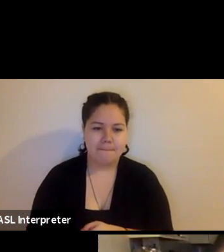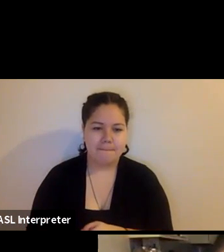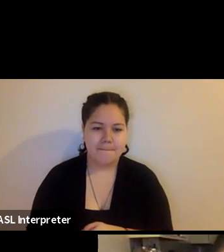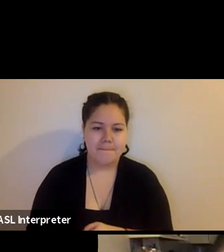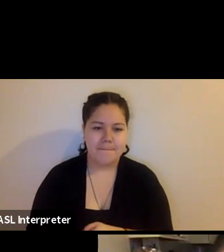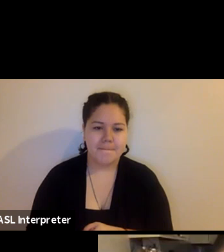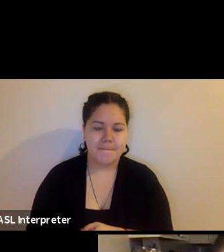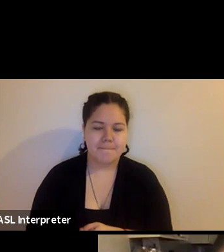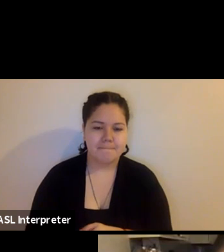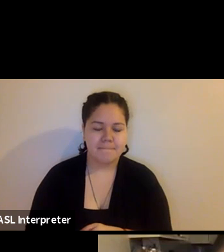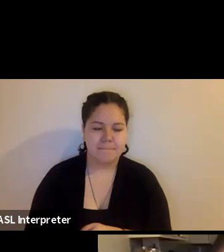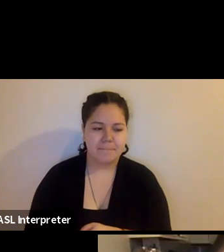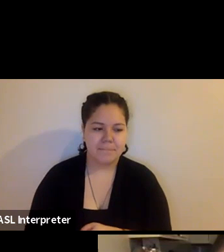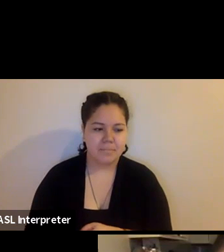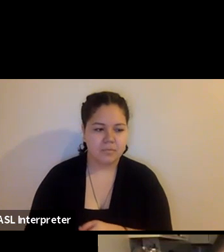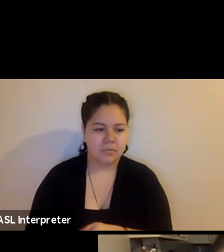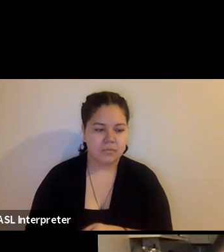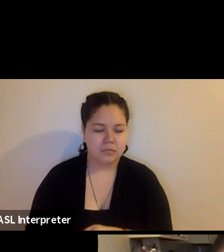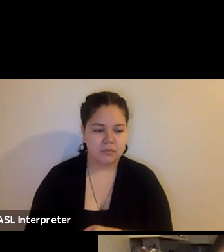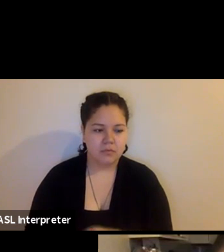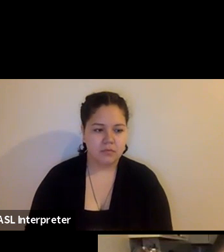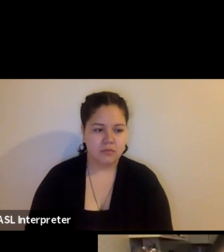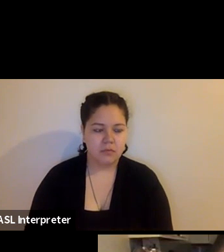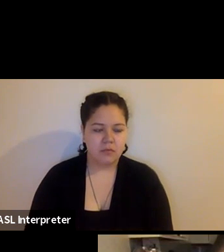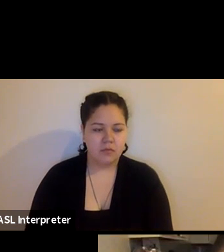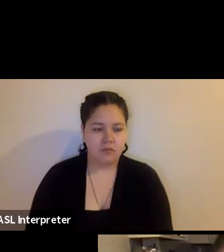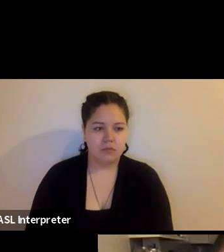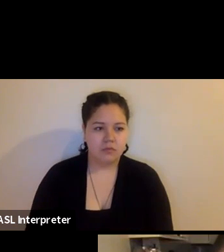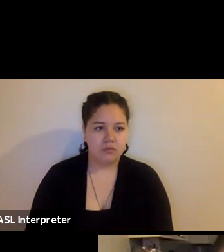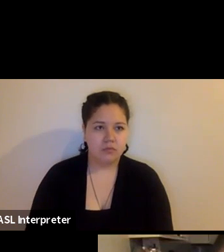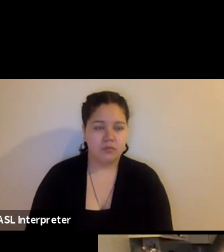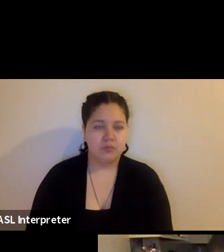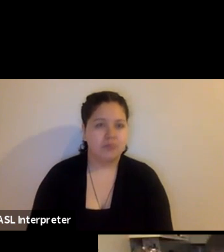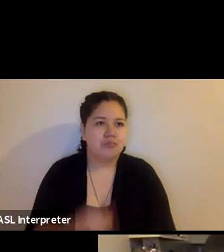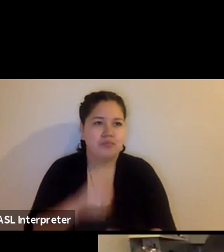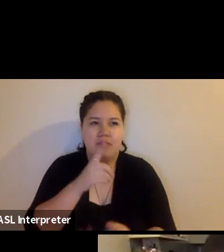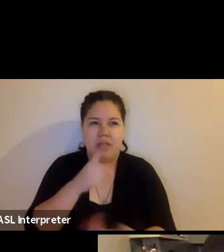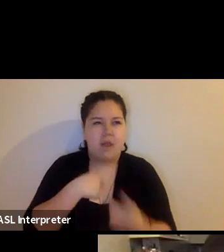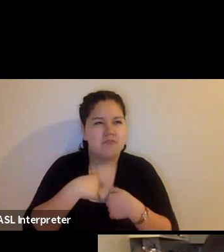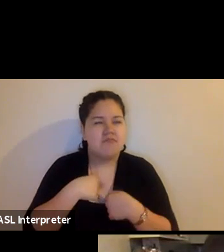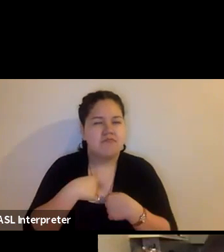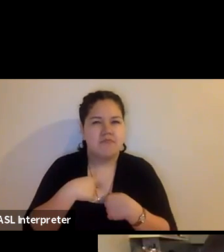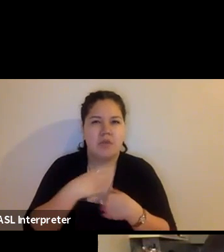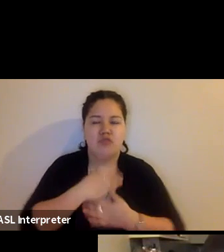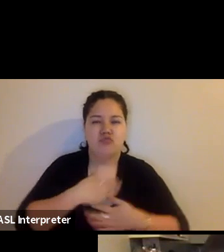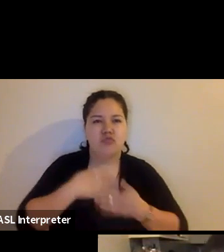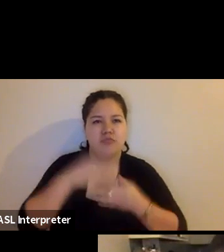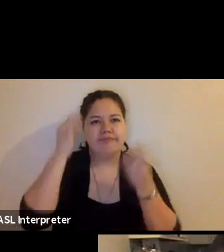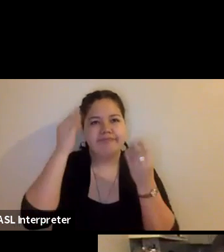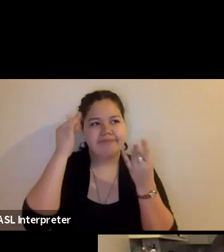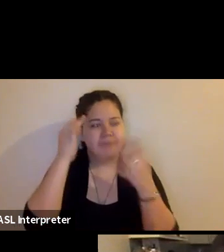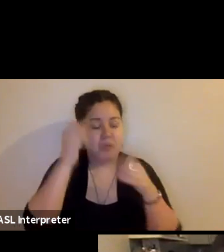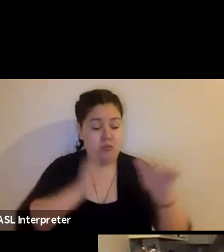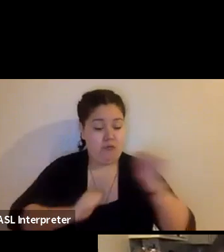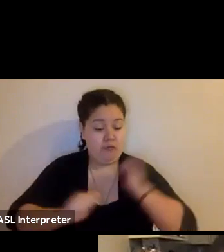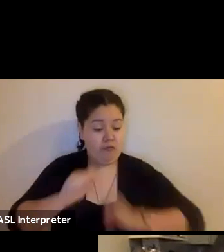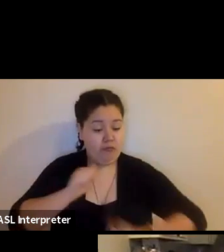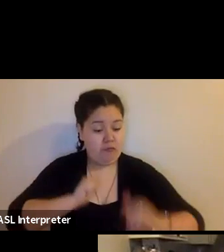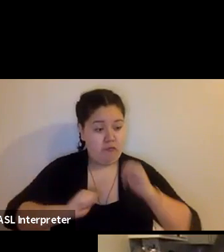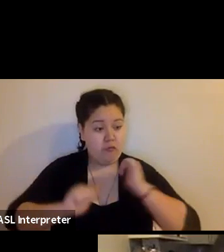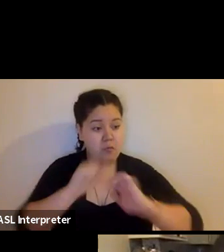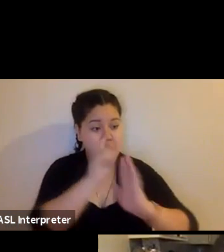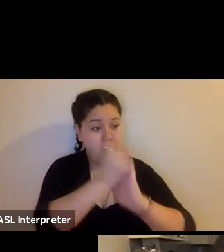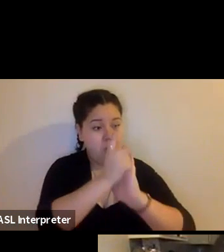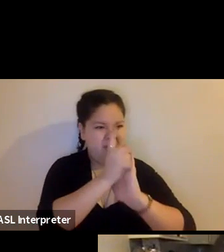questions about how any given performance opportunity or performance moment can be an